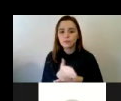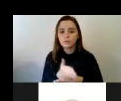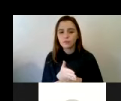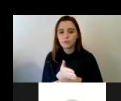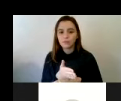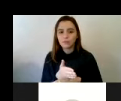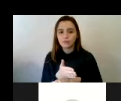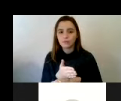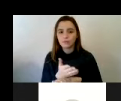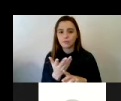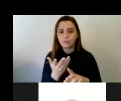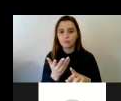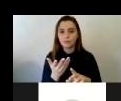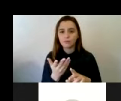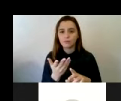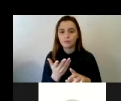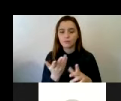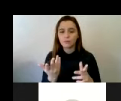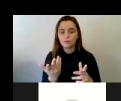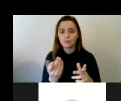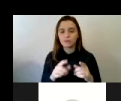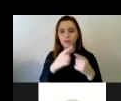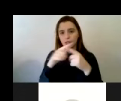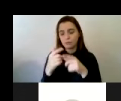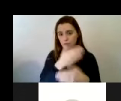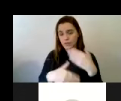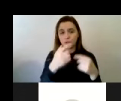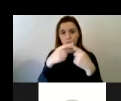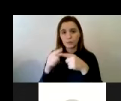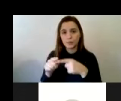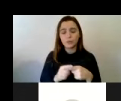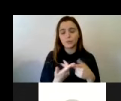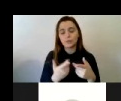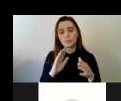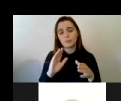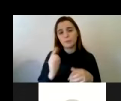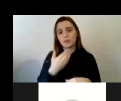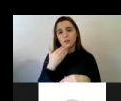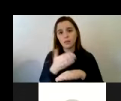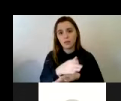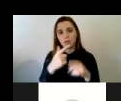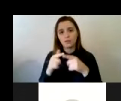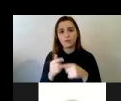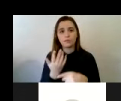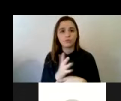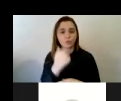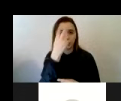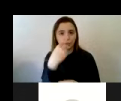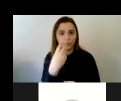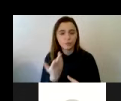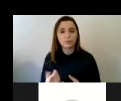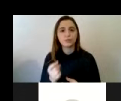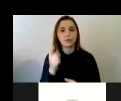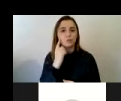but accessible for many kinds of disabilities, such as blind students, deaf